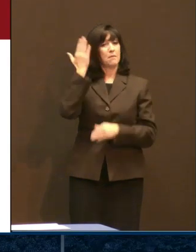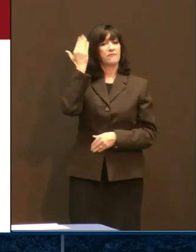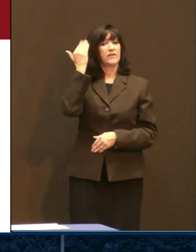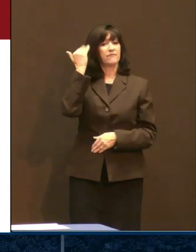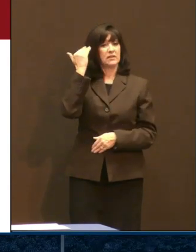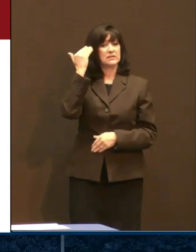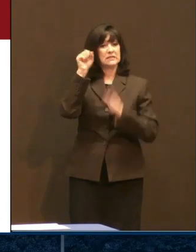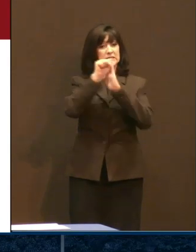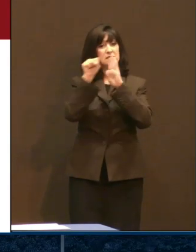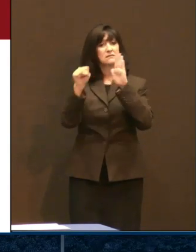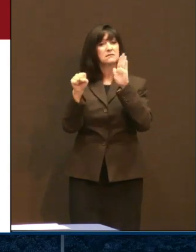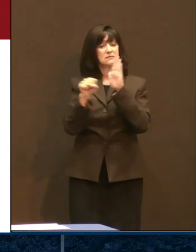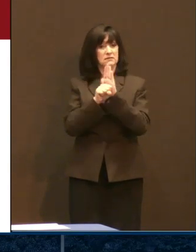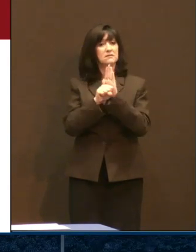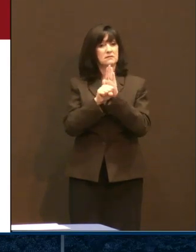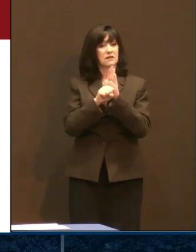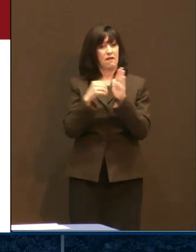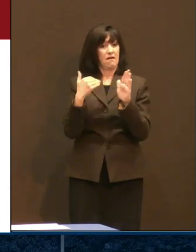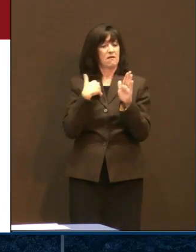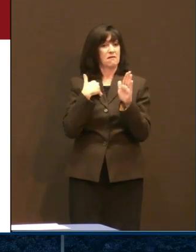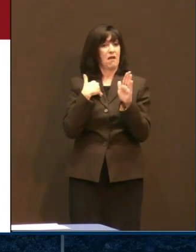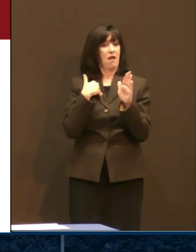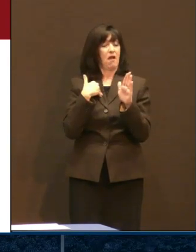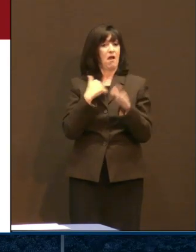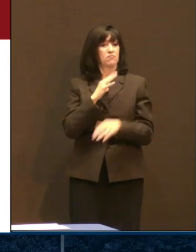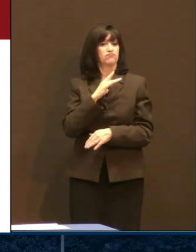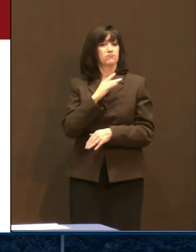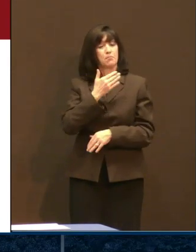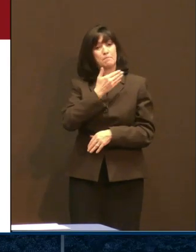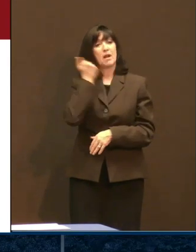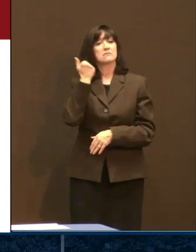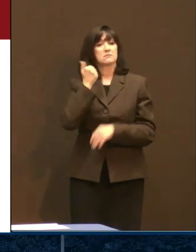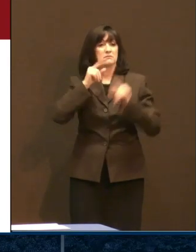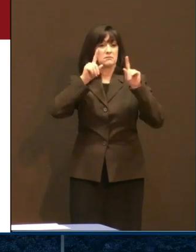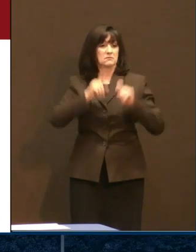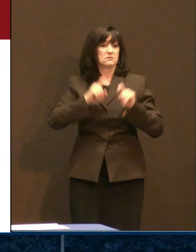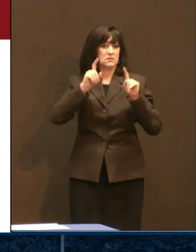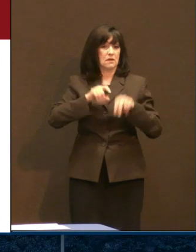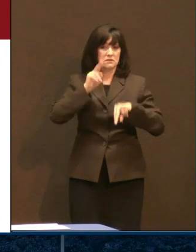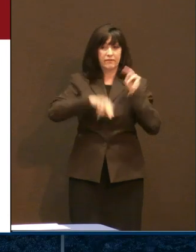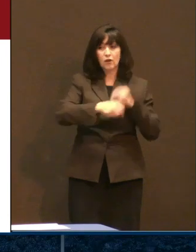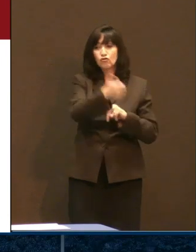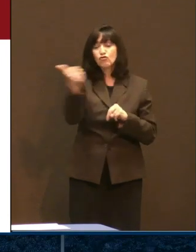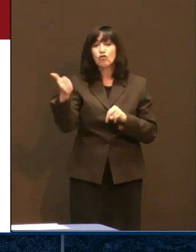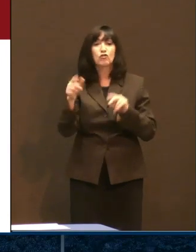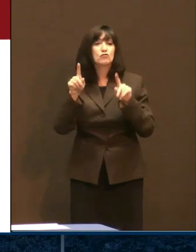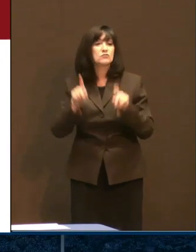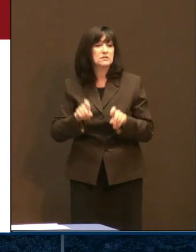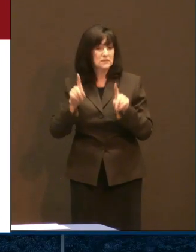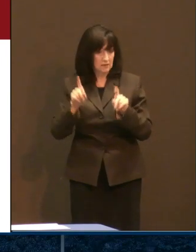testing. I do want to touch on one more thing before I hand it off back to the governor.